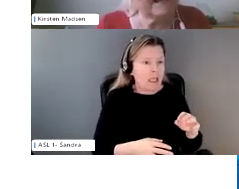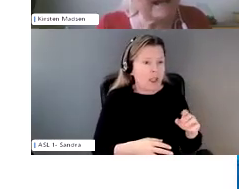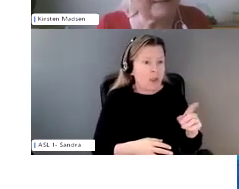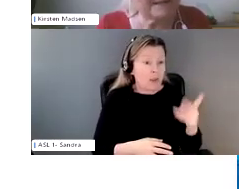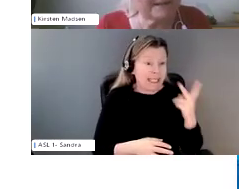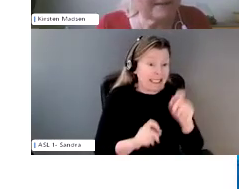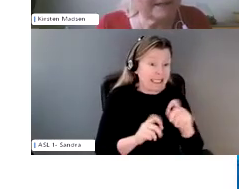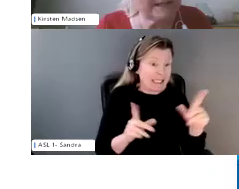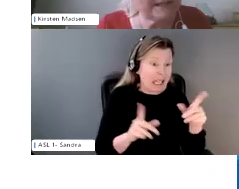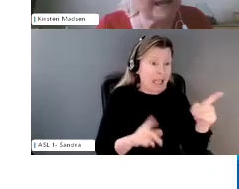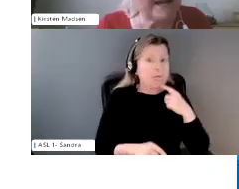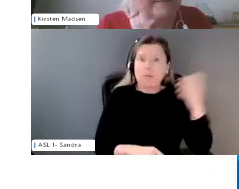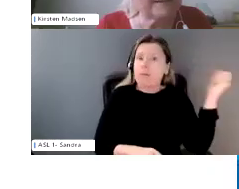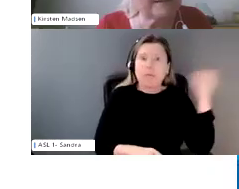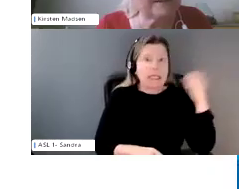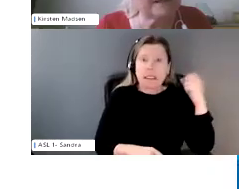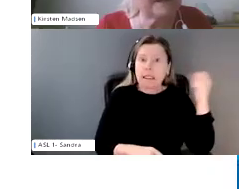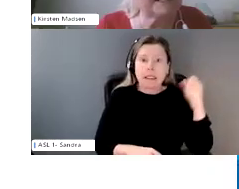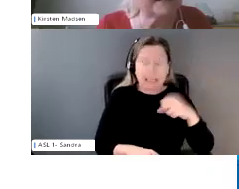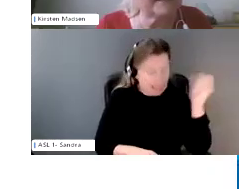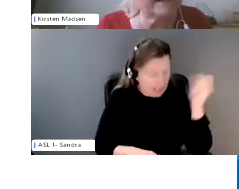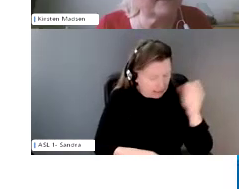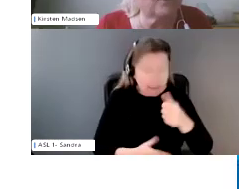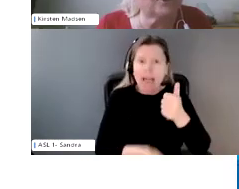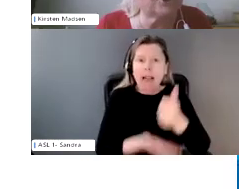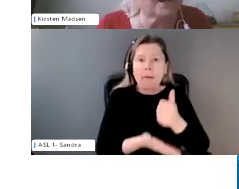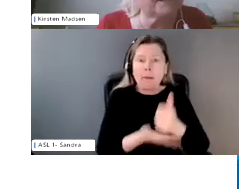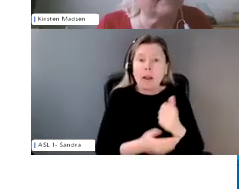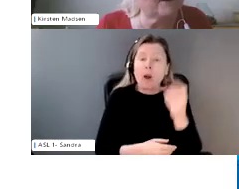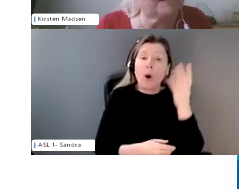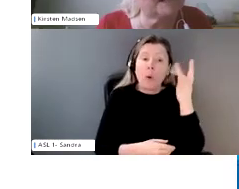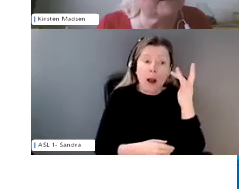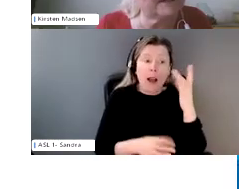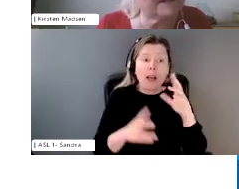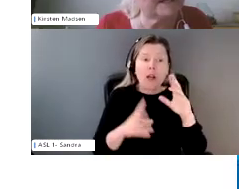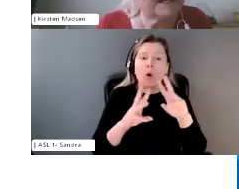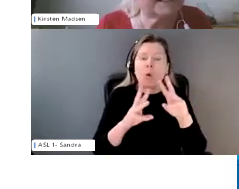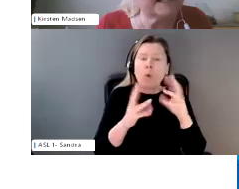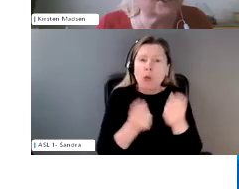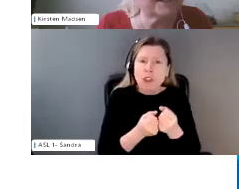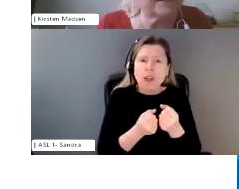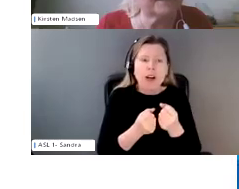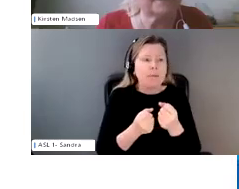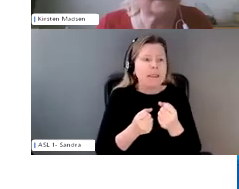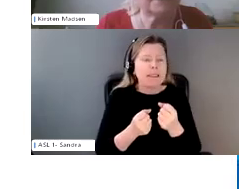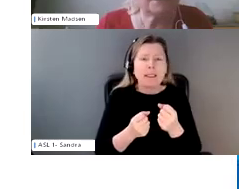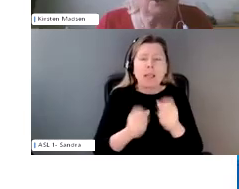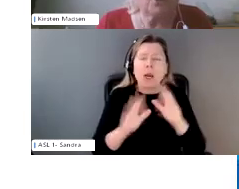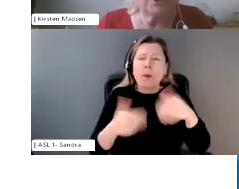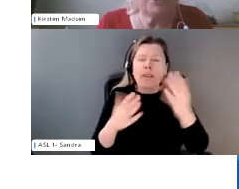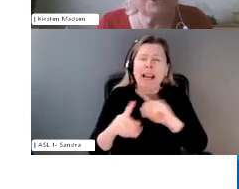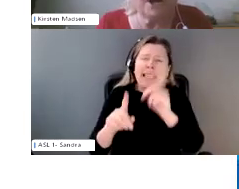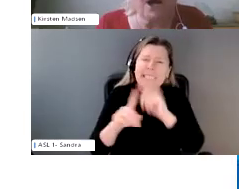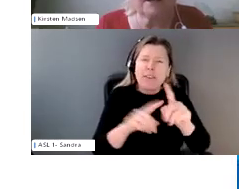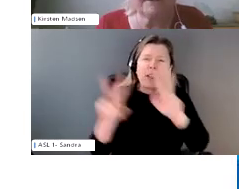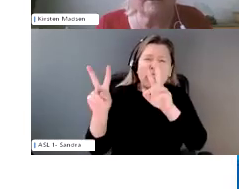said, absolutely, absolutely, because I think the workshops involved different sessions where